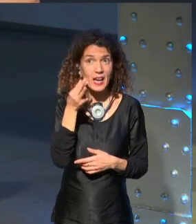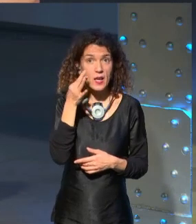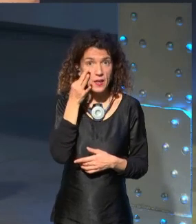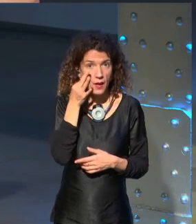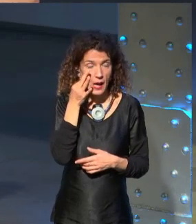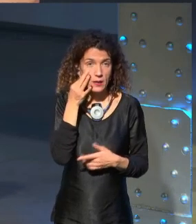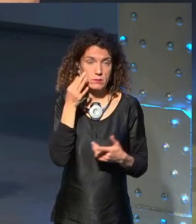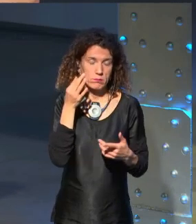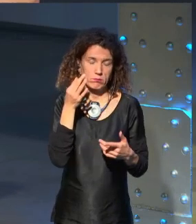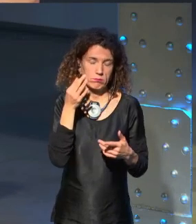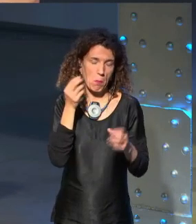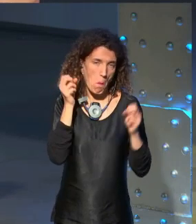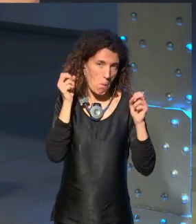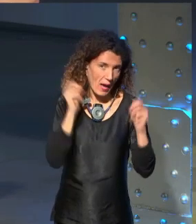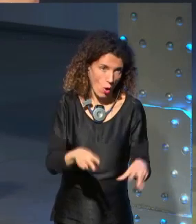than anything I've written.